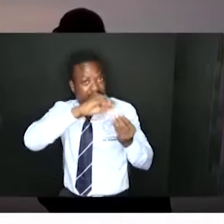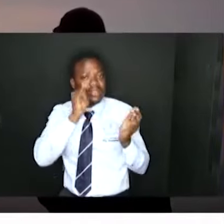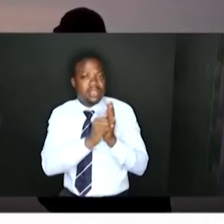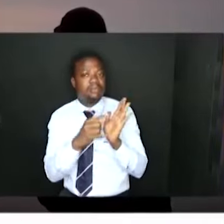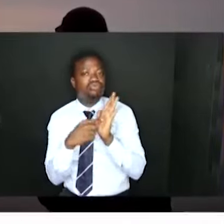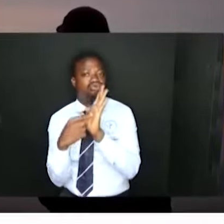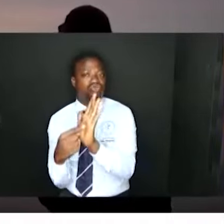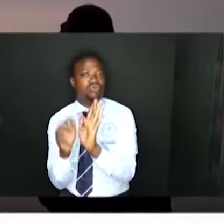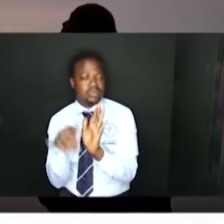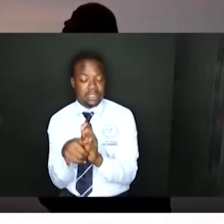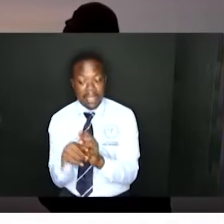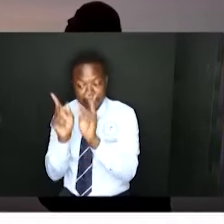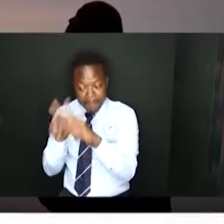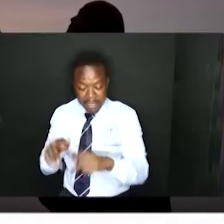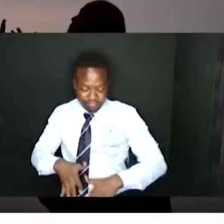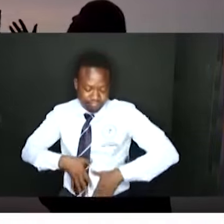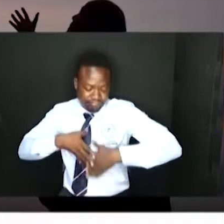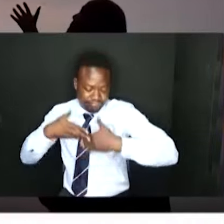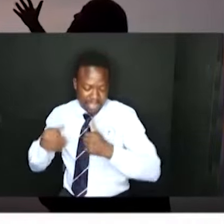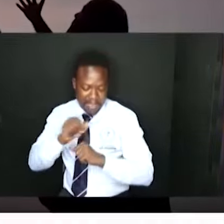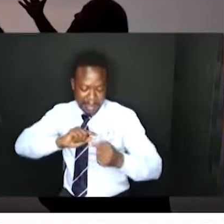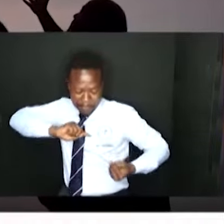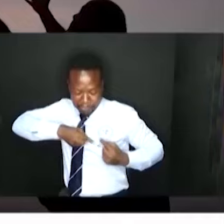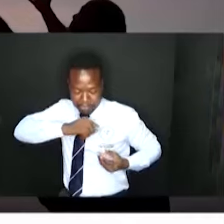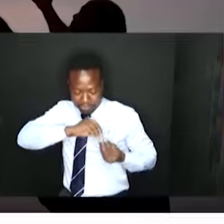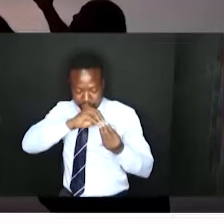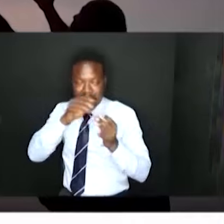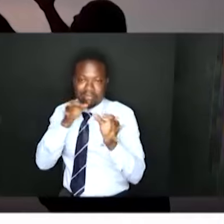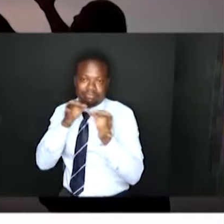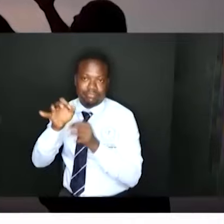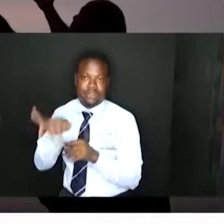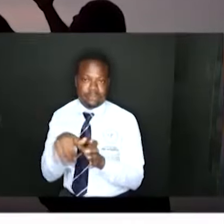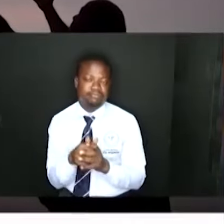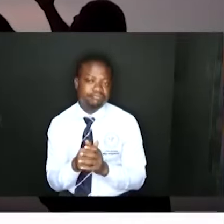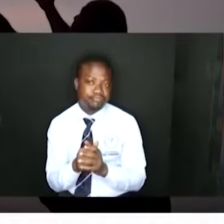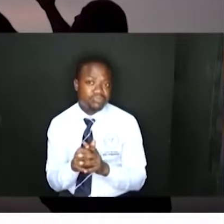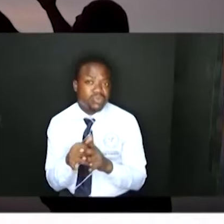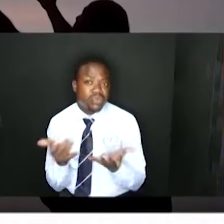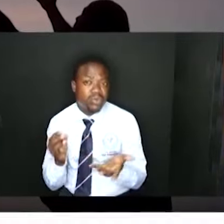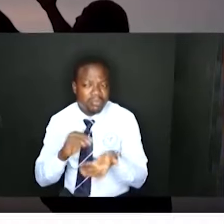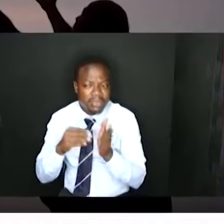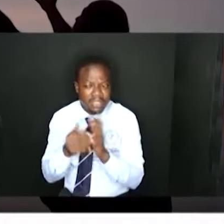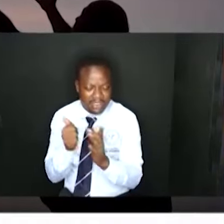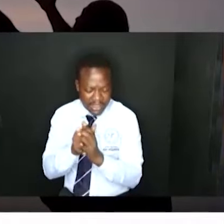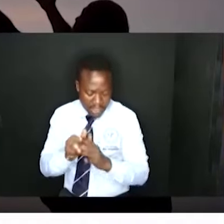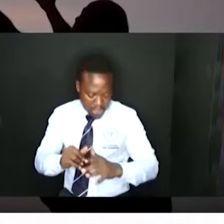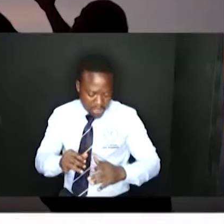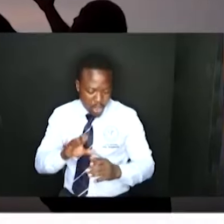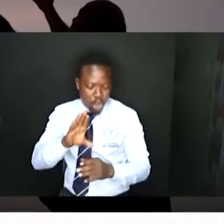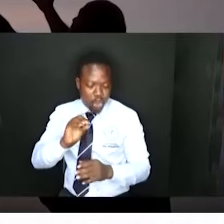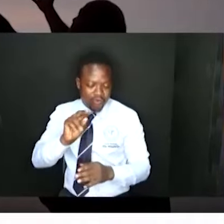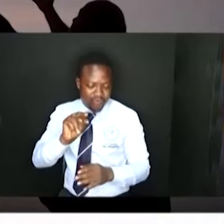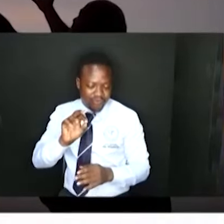will be a pemu aka yaudie bia eno ene makire mu no. So we are saying that it is a pouring out